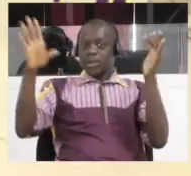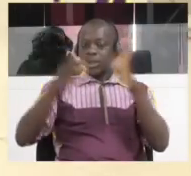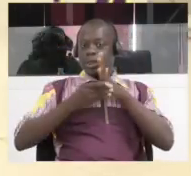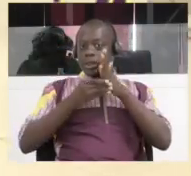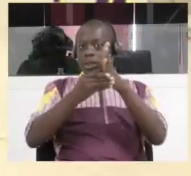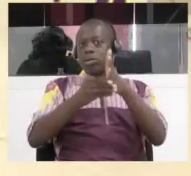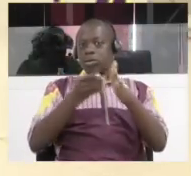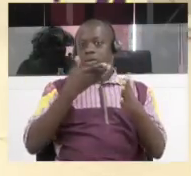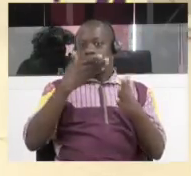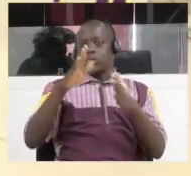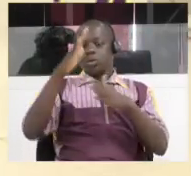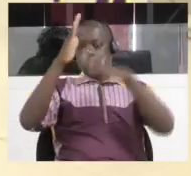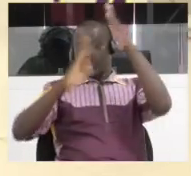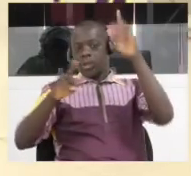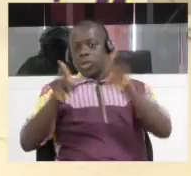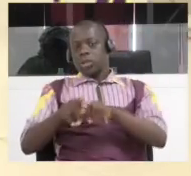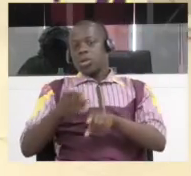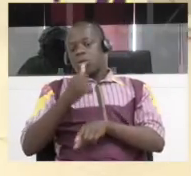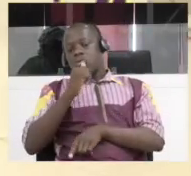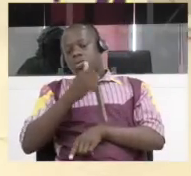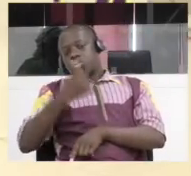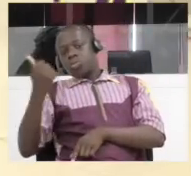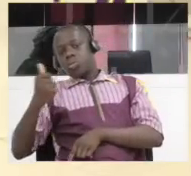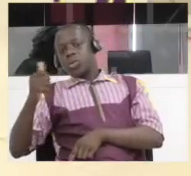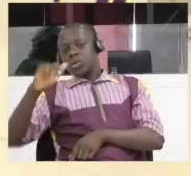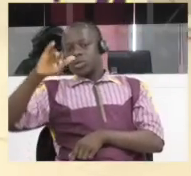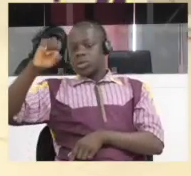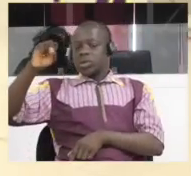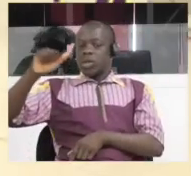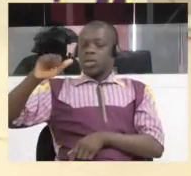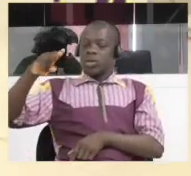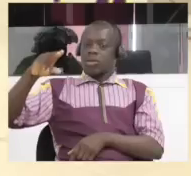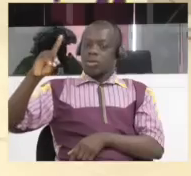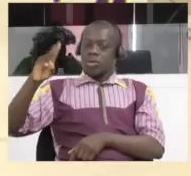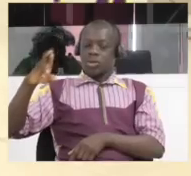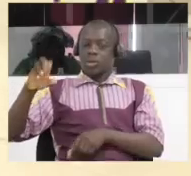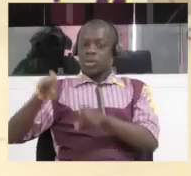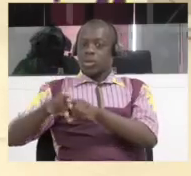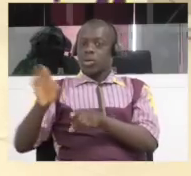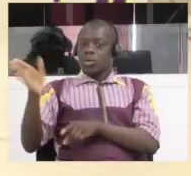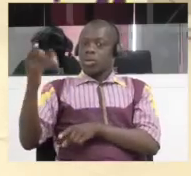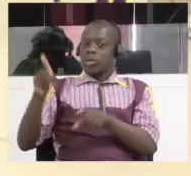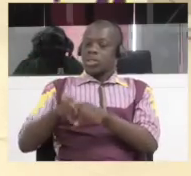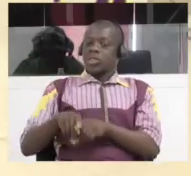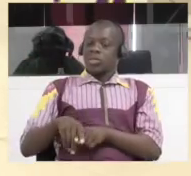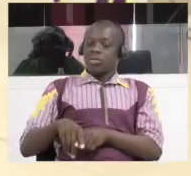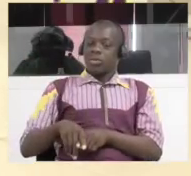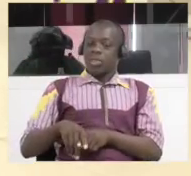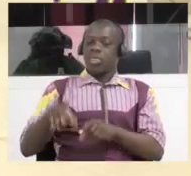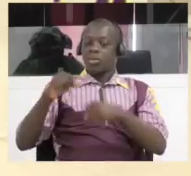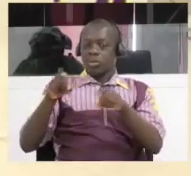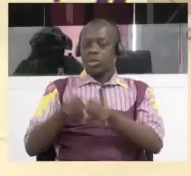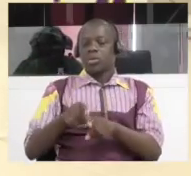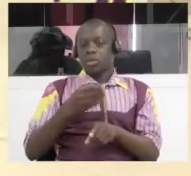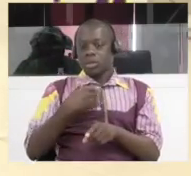than those from Sandhurst who had the basics. So there was various, this thing, how do you call it, barometers with which to look